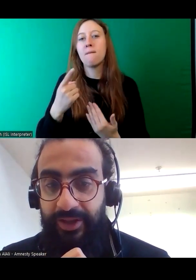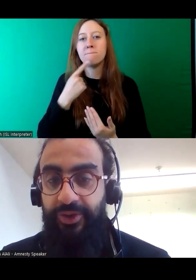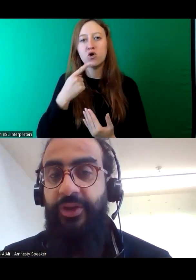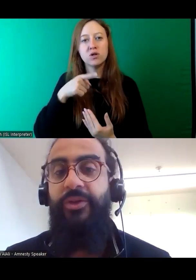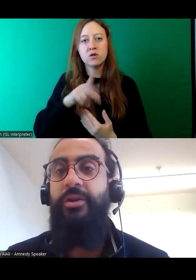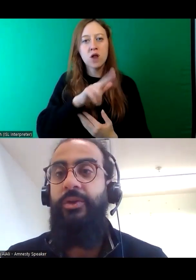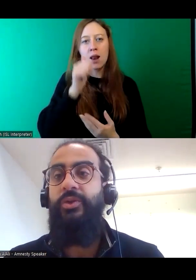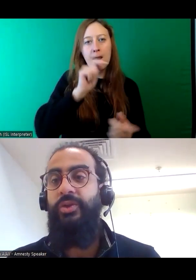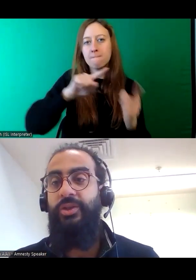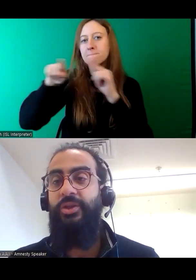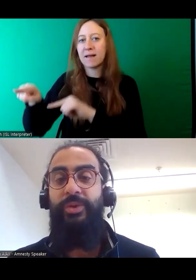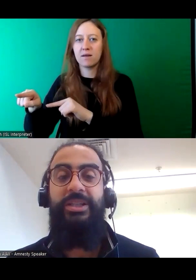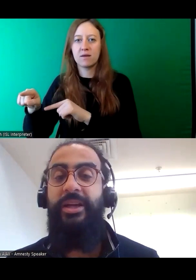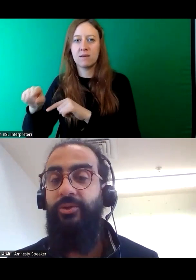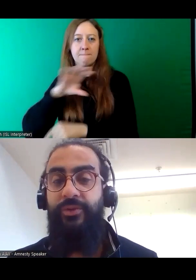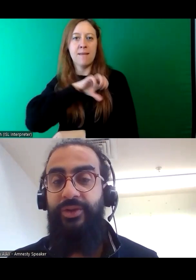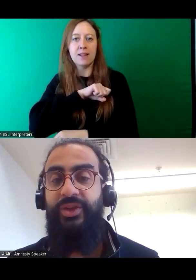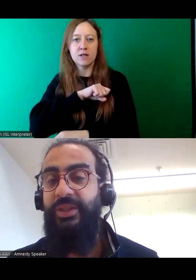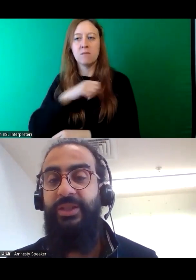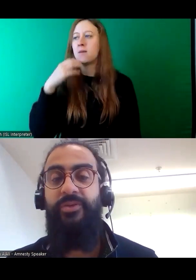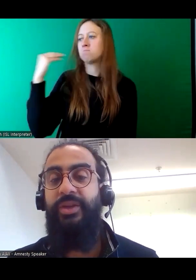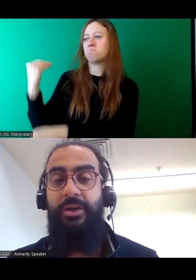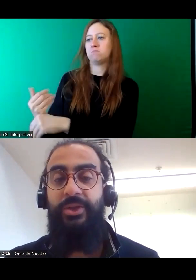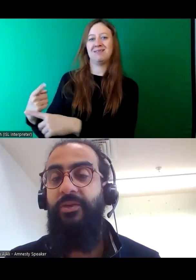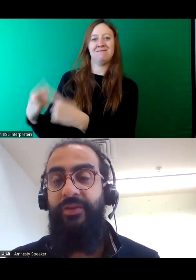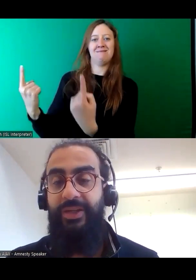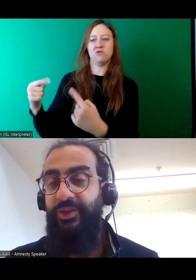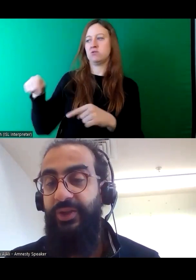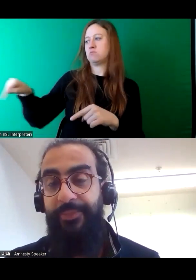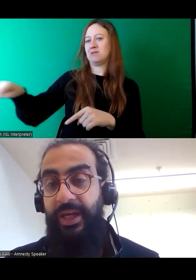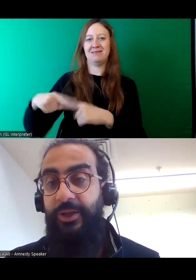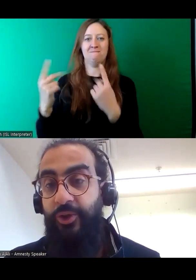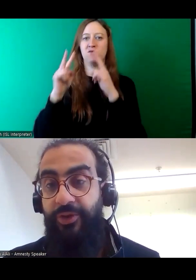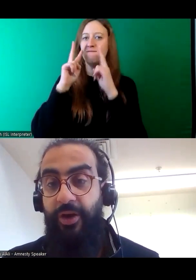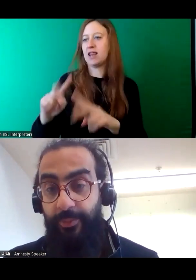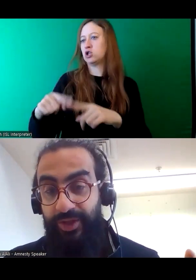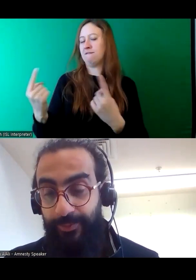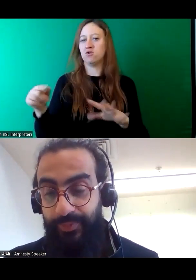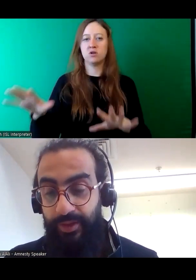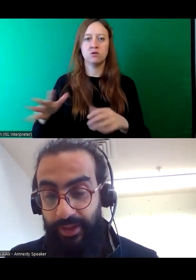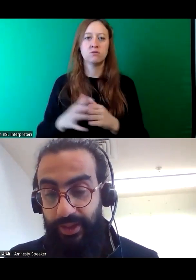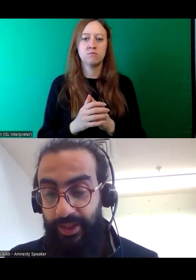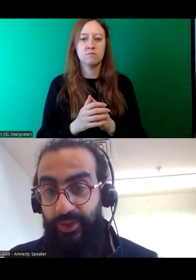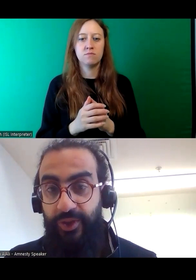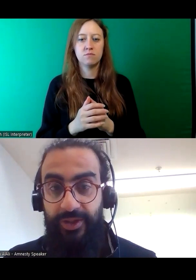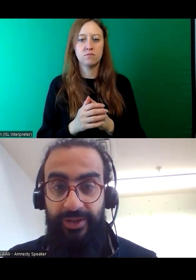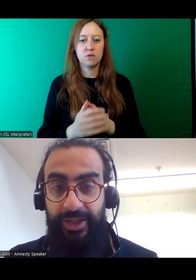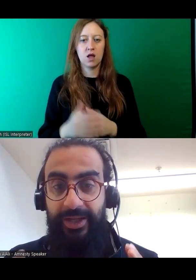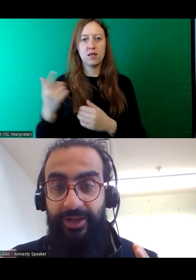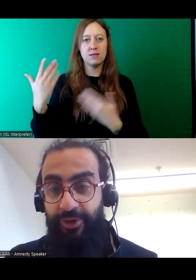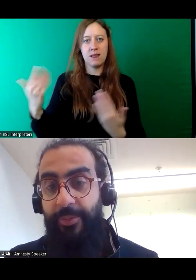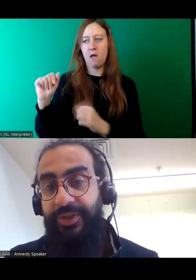they can't return there because it's completely now different cities, different houses, different villages. So they are being